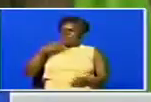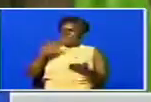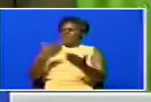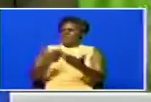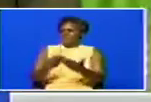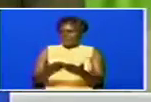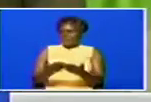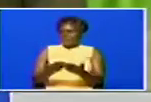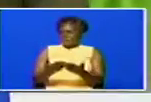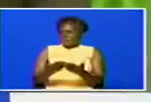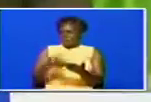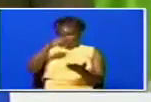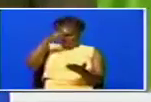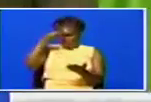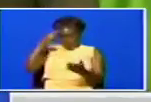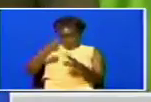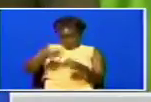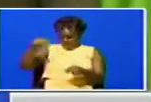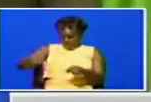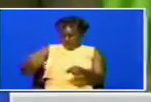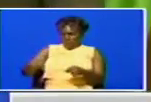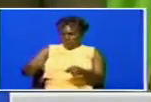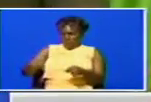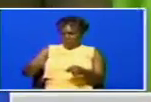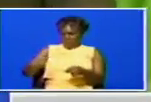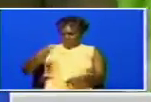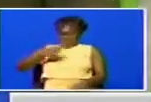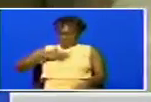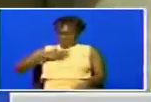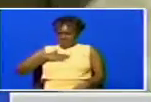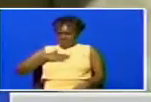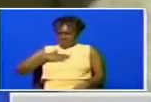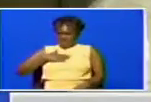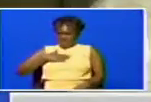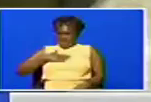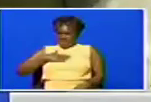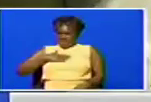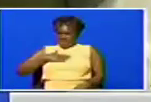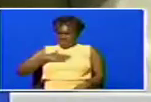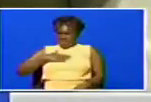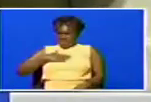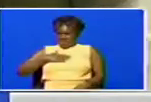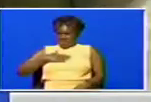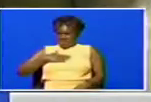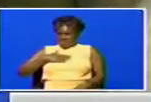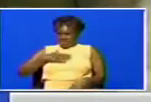kwa hiyo, kwa sababu kutoka saa hii Wainaina utatafuta independence wake